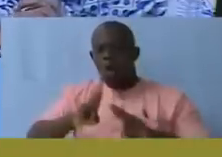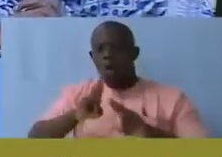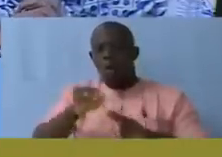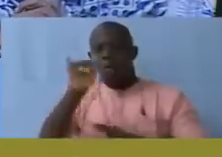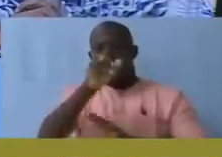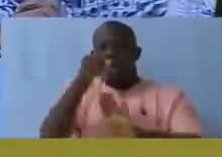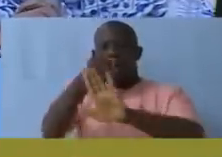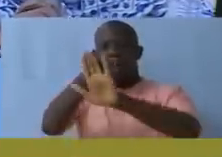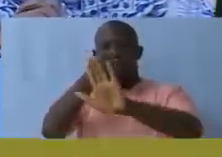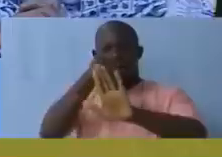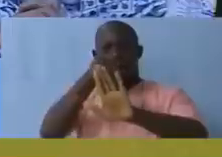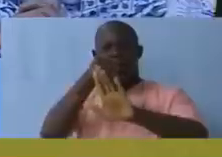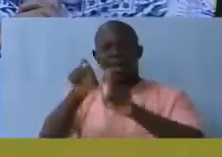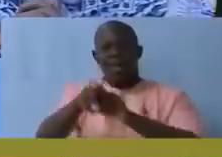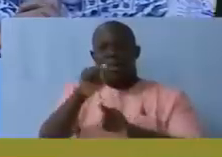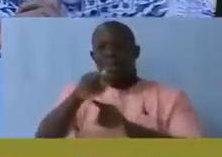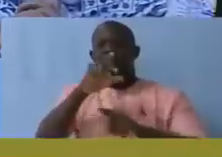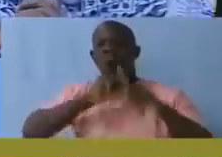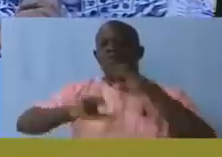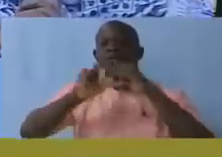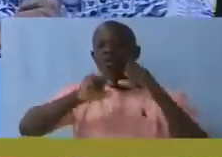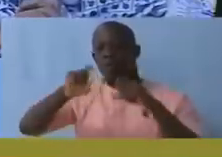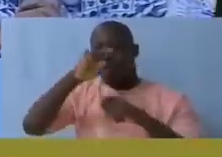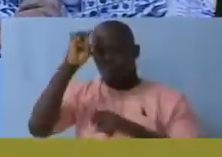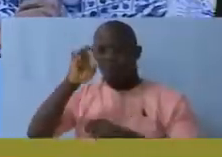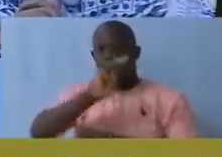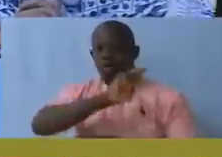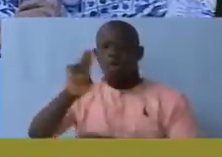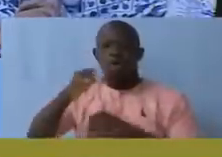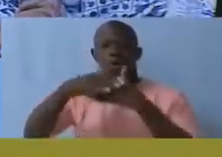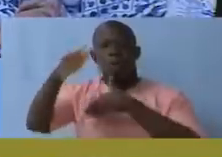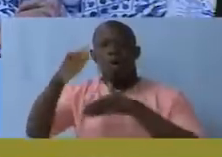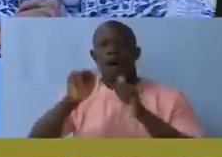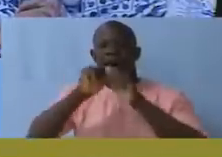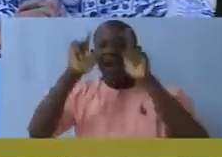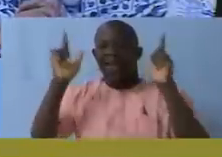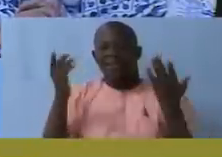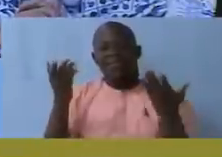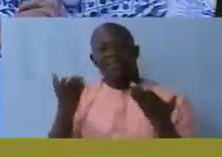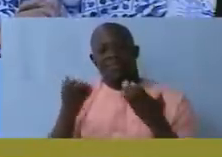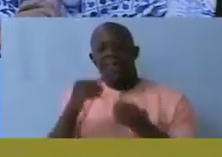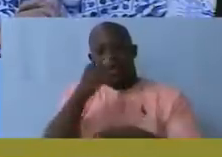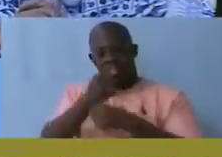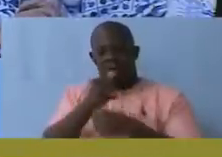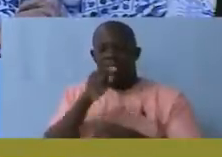is no more alive, I would say, in a simple sense.